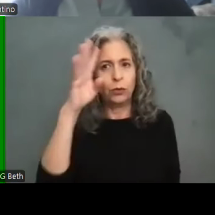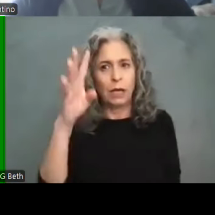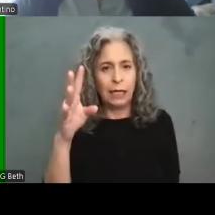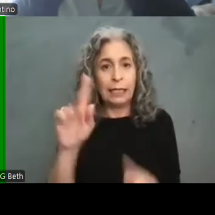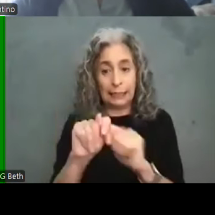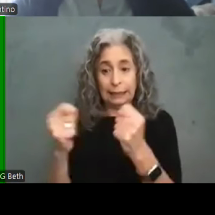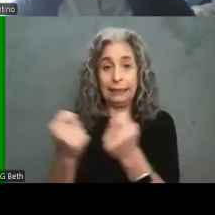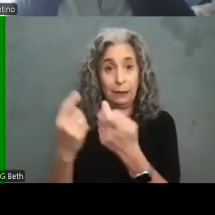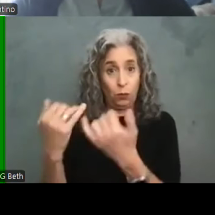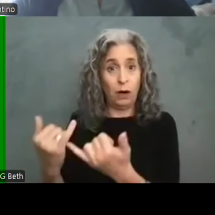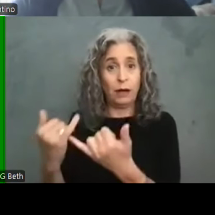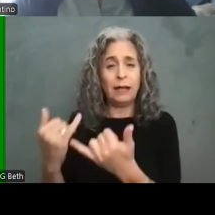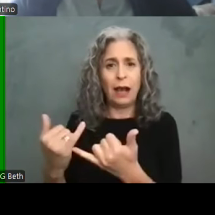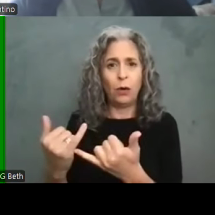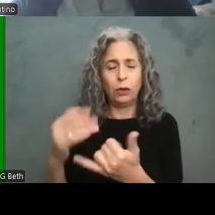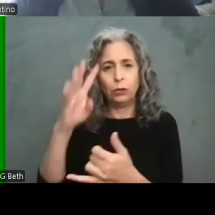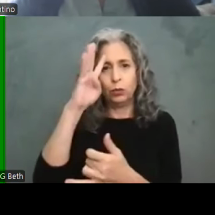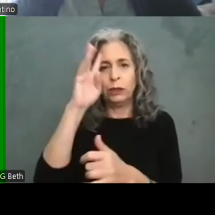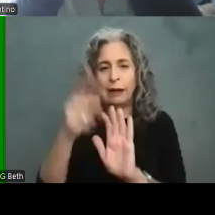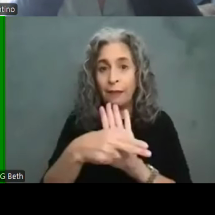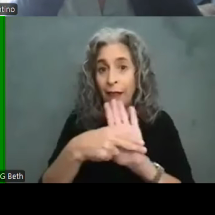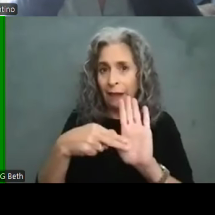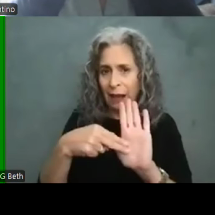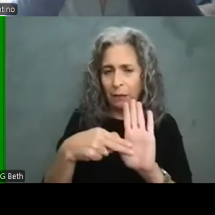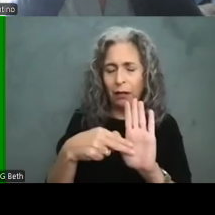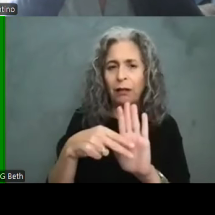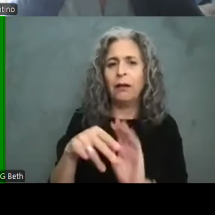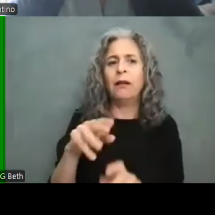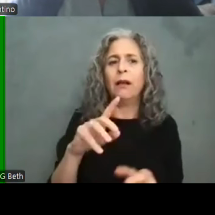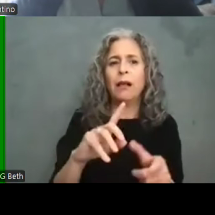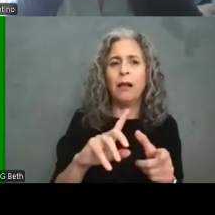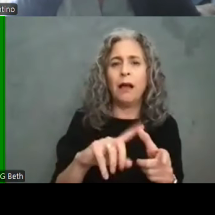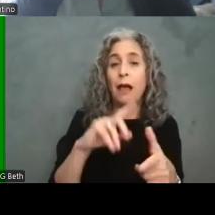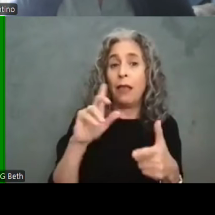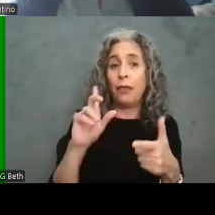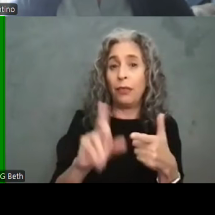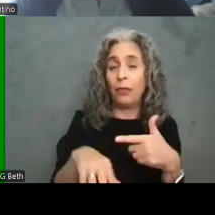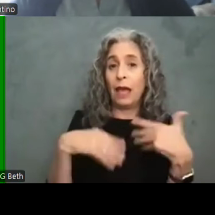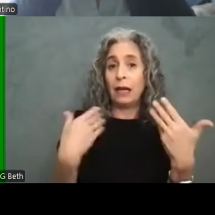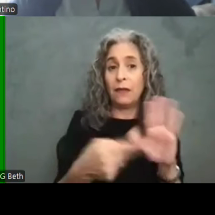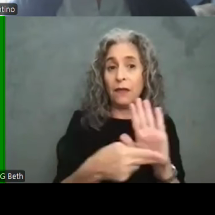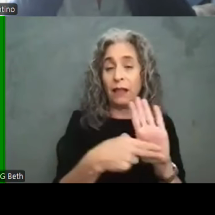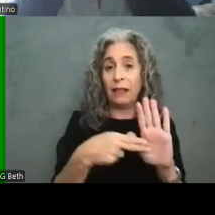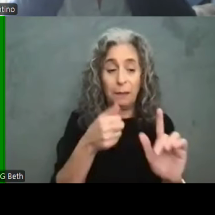a team that is creating the label, and then the label is just the tip of the iceberg,